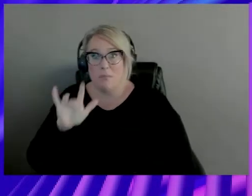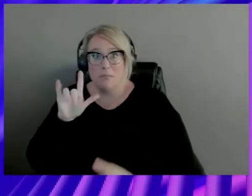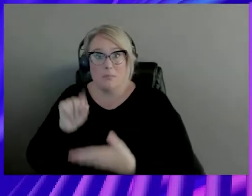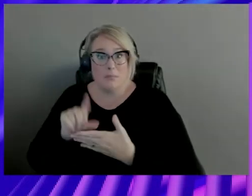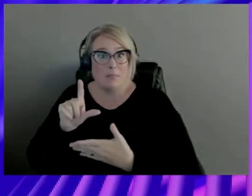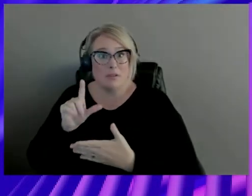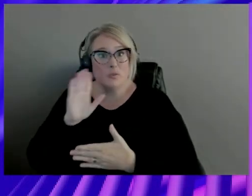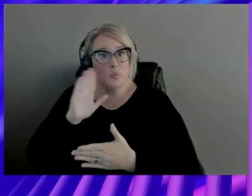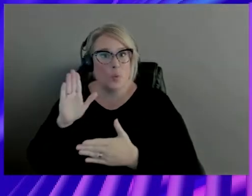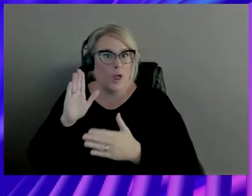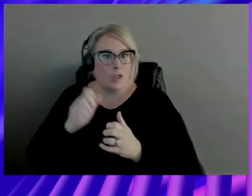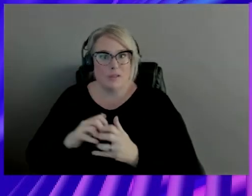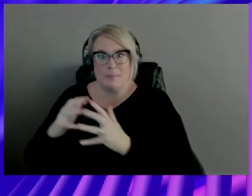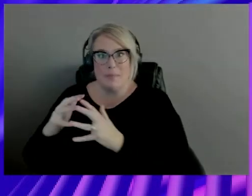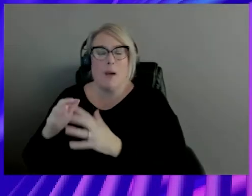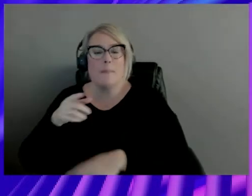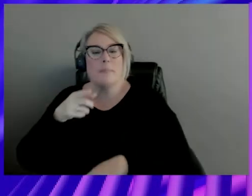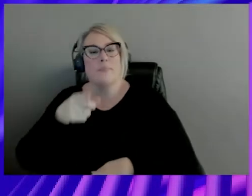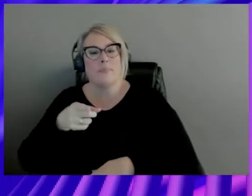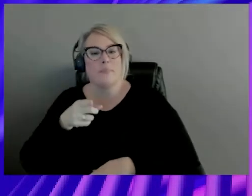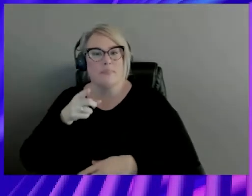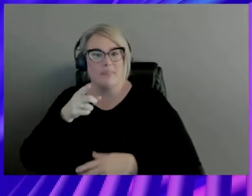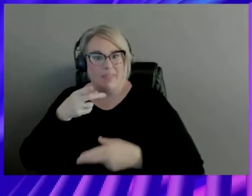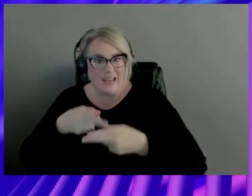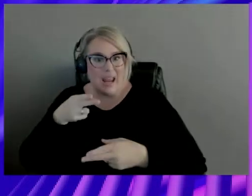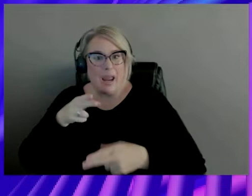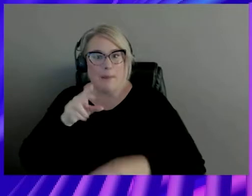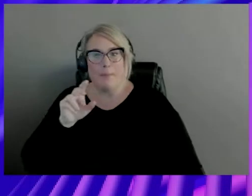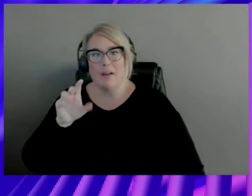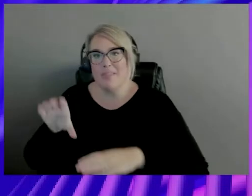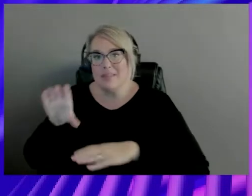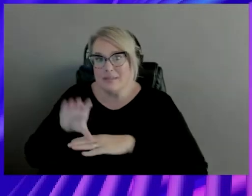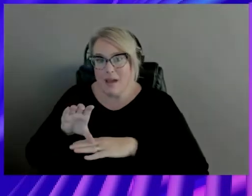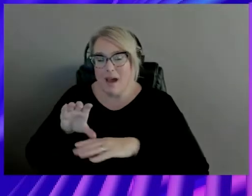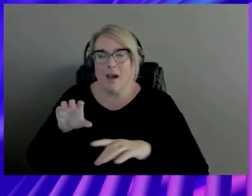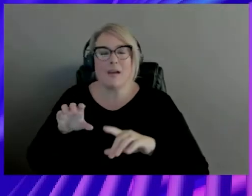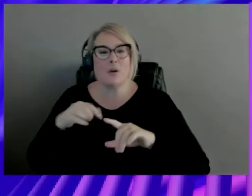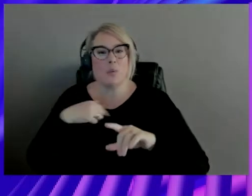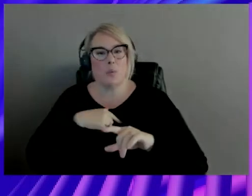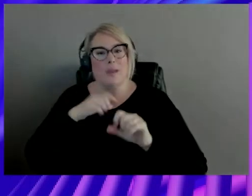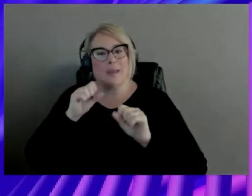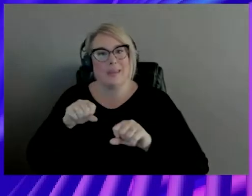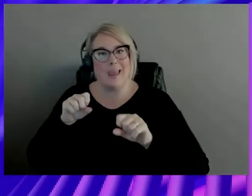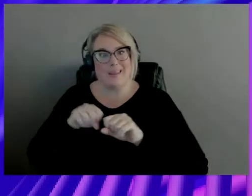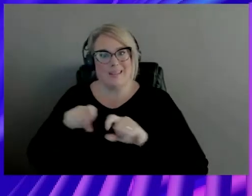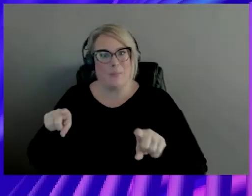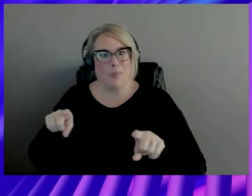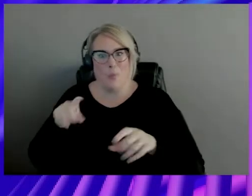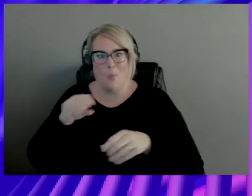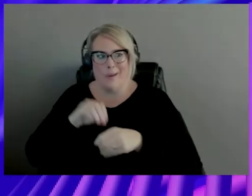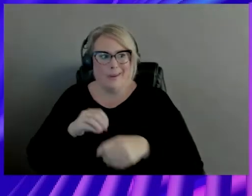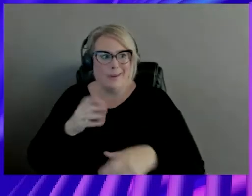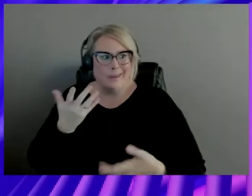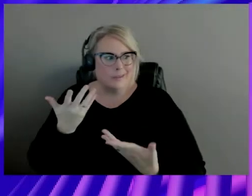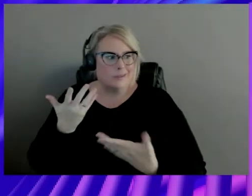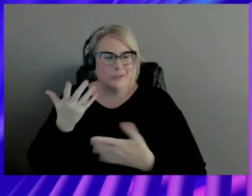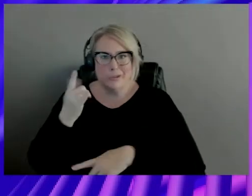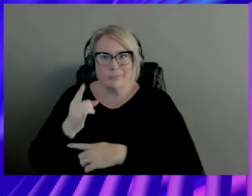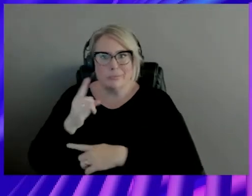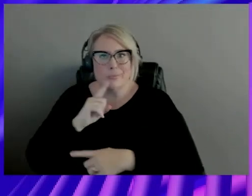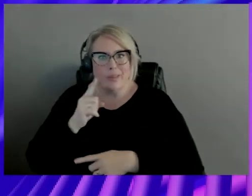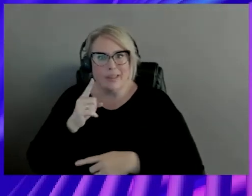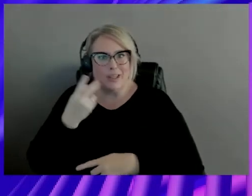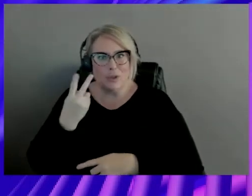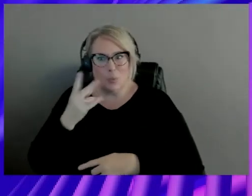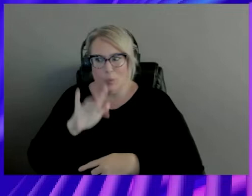have to do. Here's going to be the name of the stack. But we could get a deployment within really, essentially, it was 2 clicks, right? 2